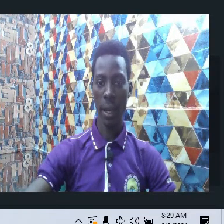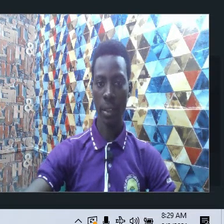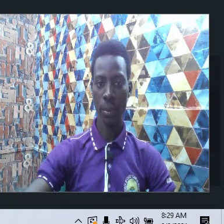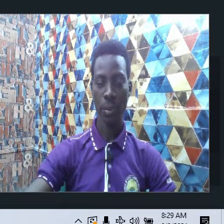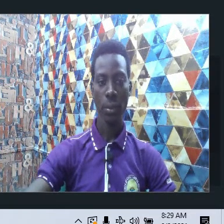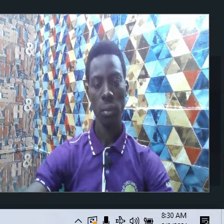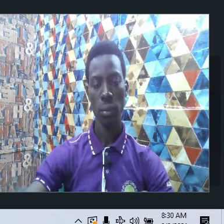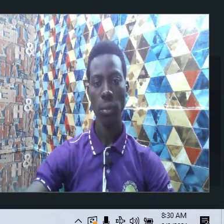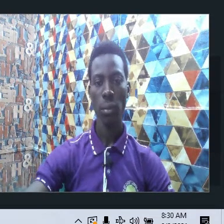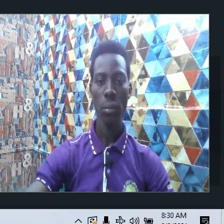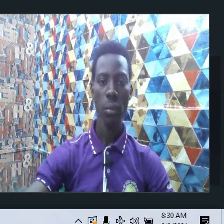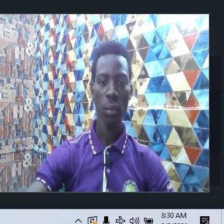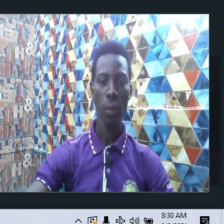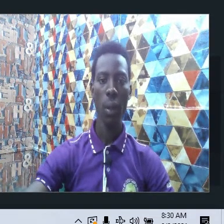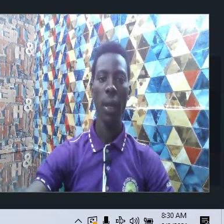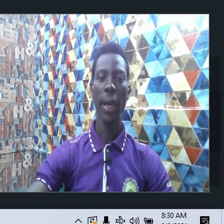and then